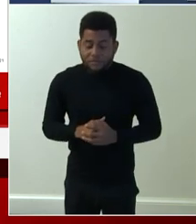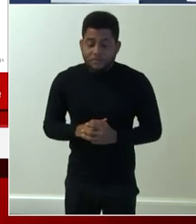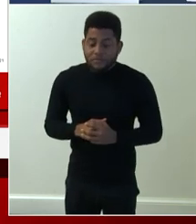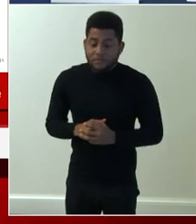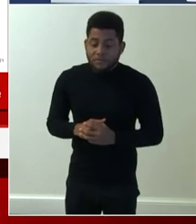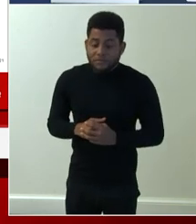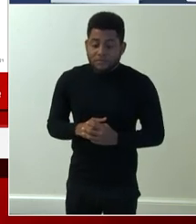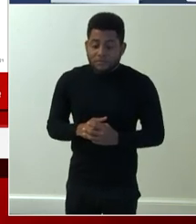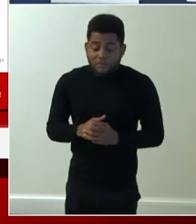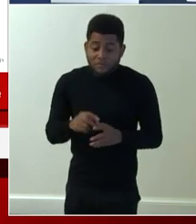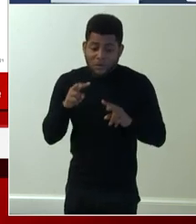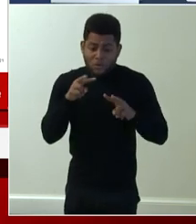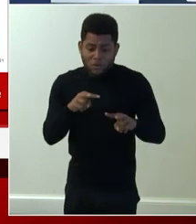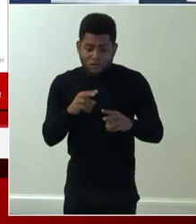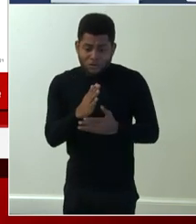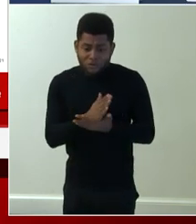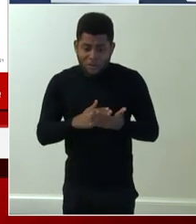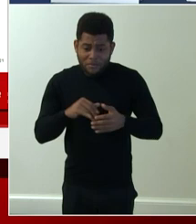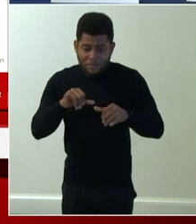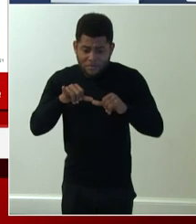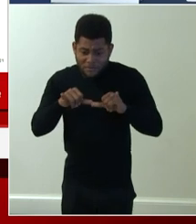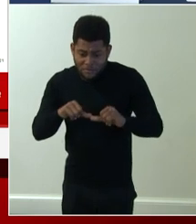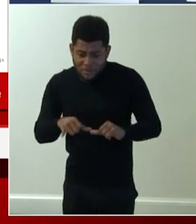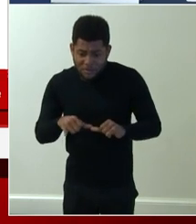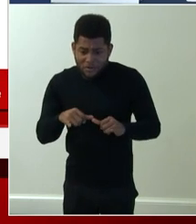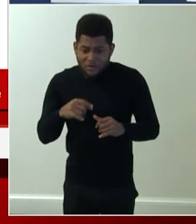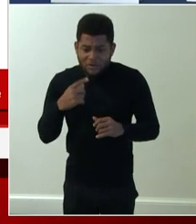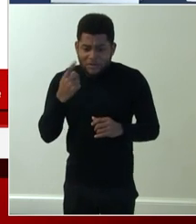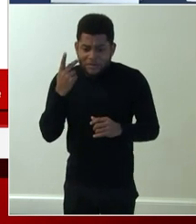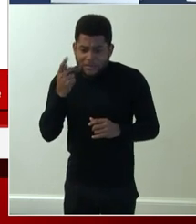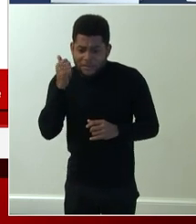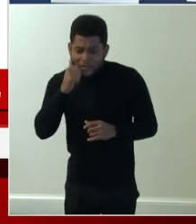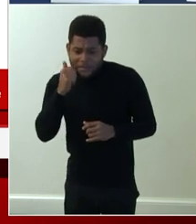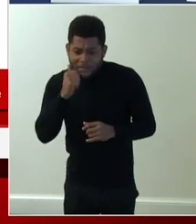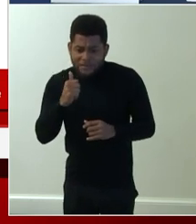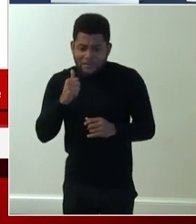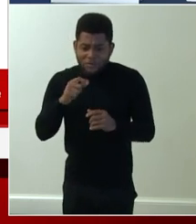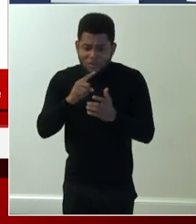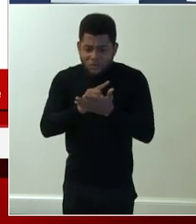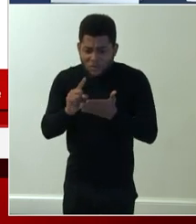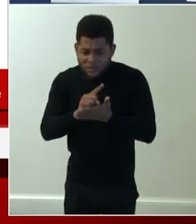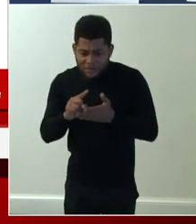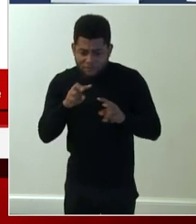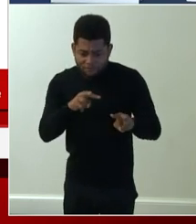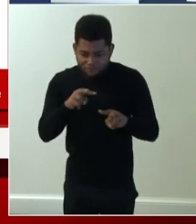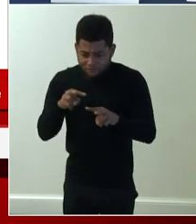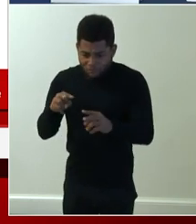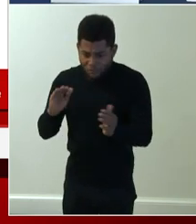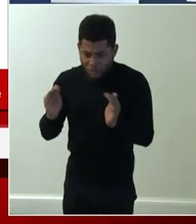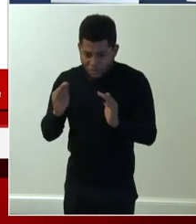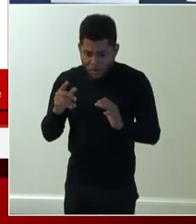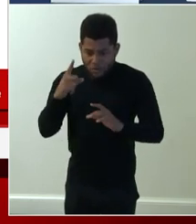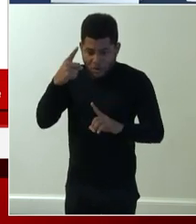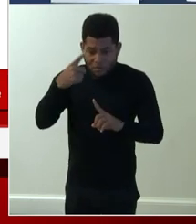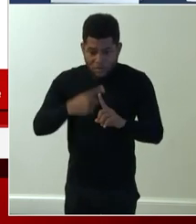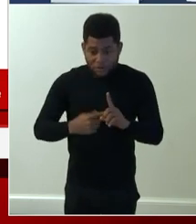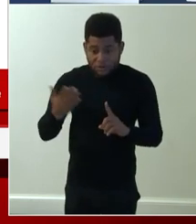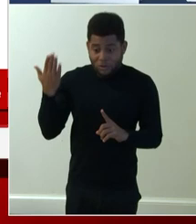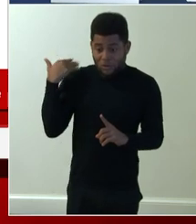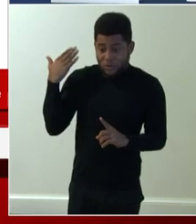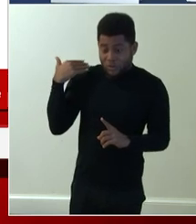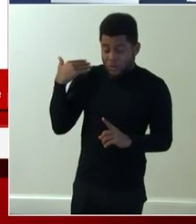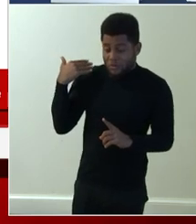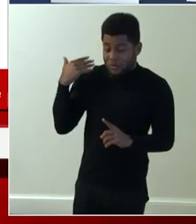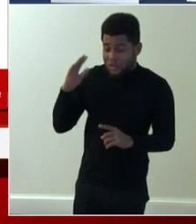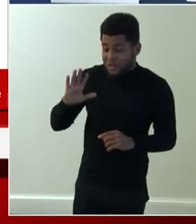Looking at some of our metrics, you can see with our daily and our weekly case rates, compared to 1 month ago, we're about 4-fold